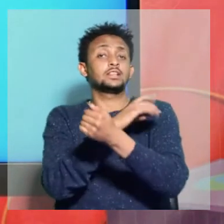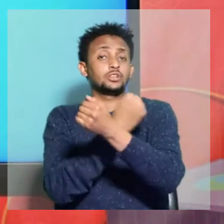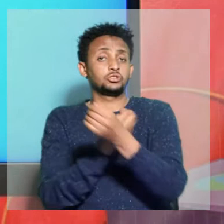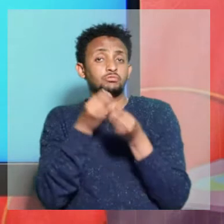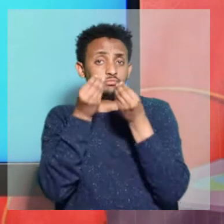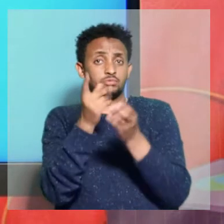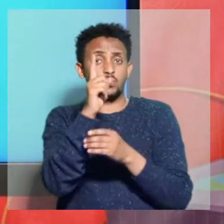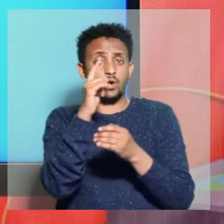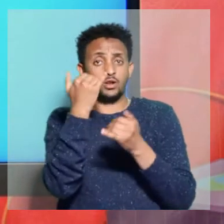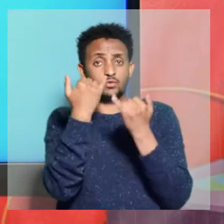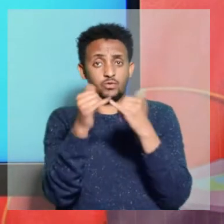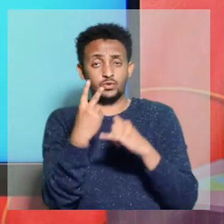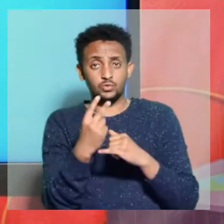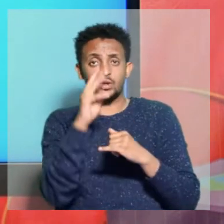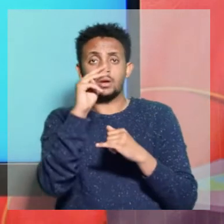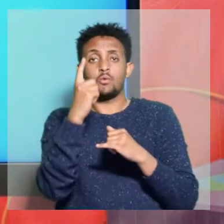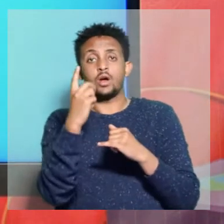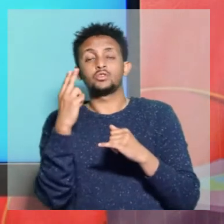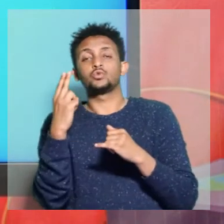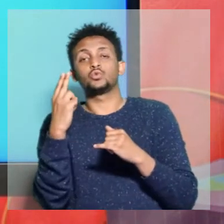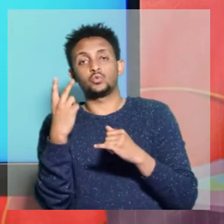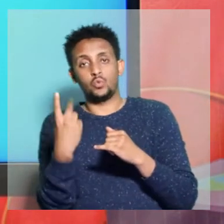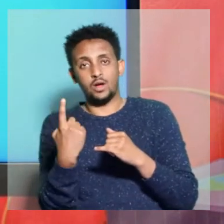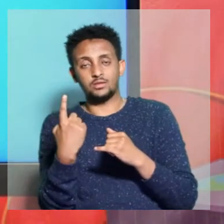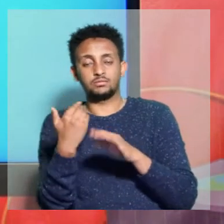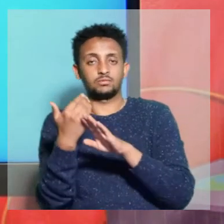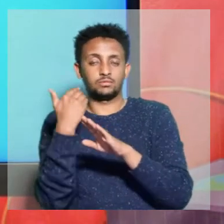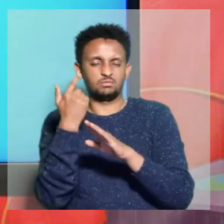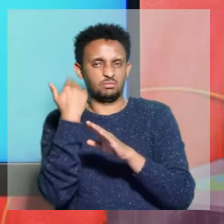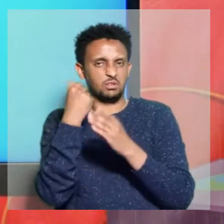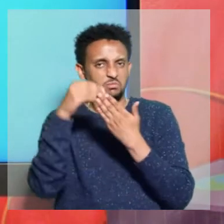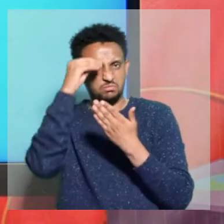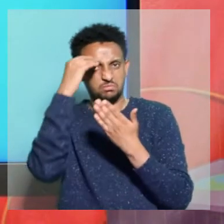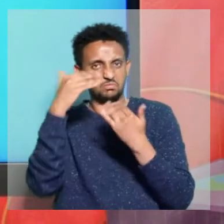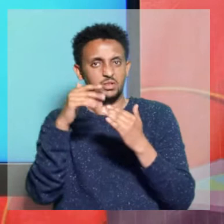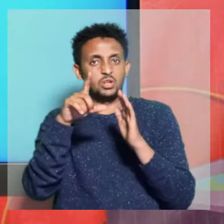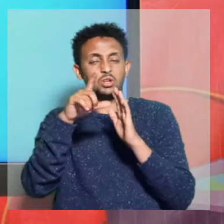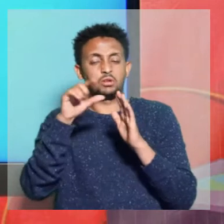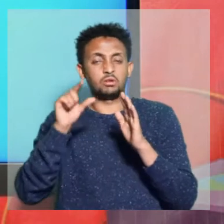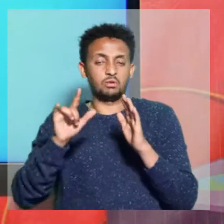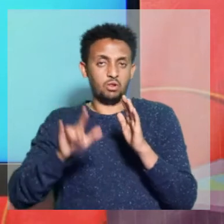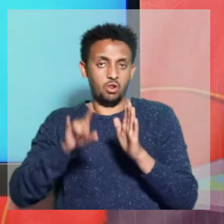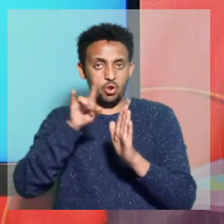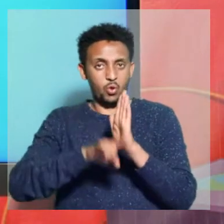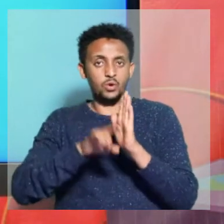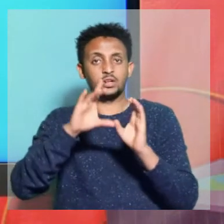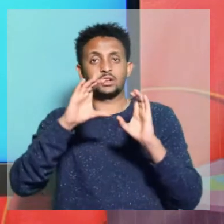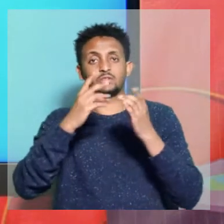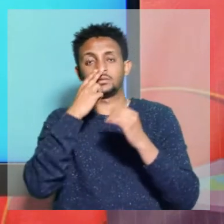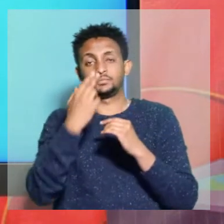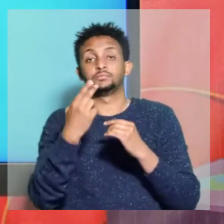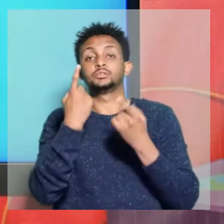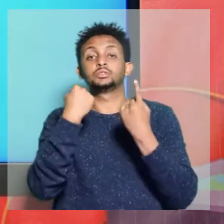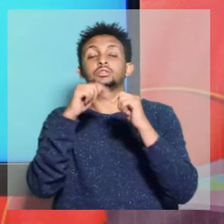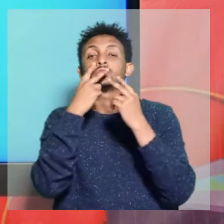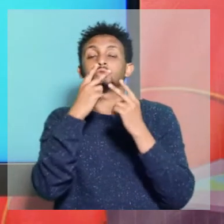given to be 1 over 2 m1 u1 squared. You have learned this in your lower grades concept, and we'll try